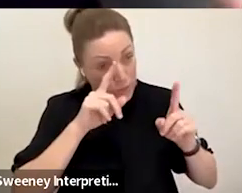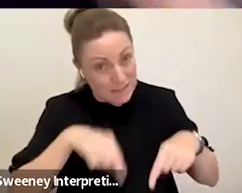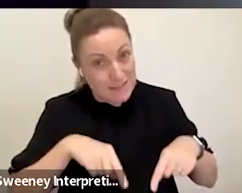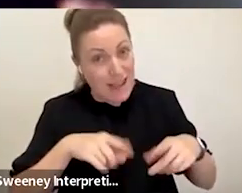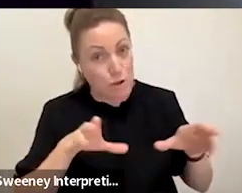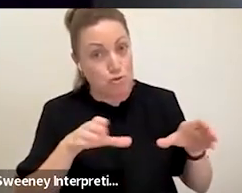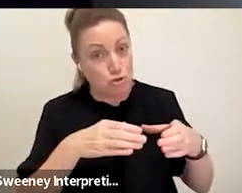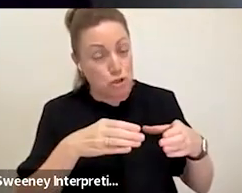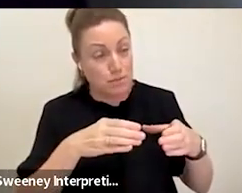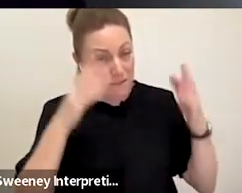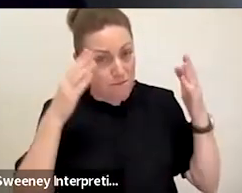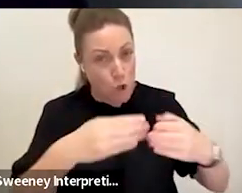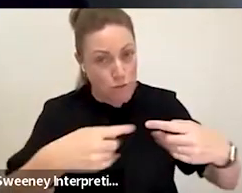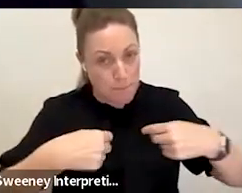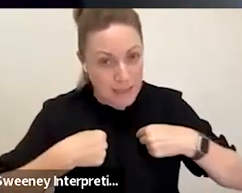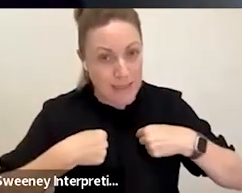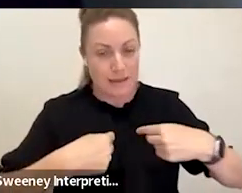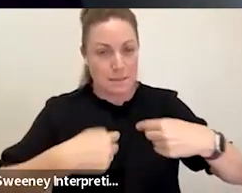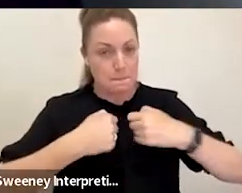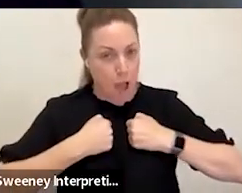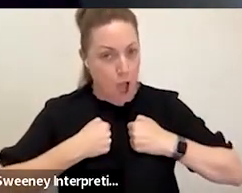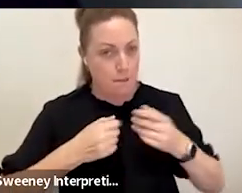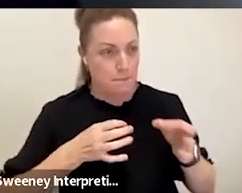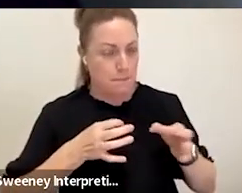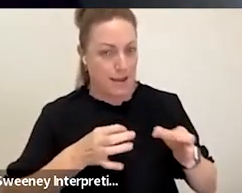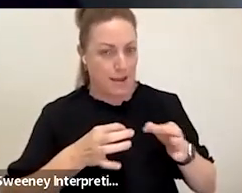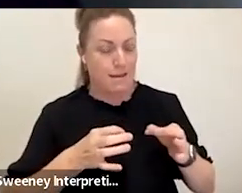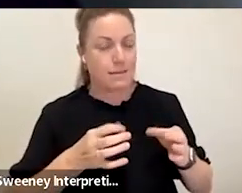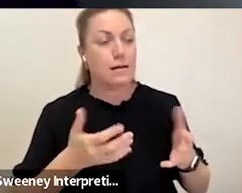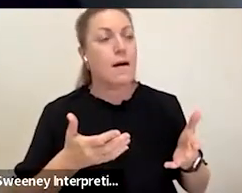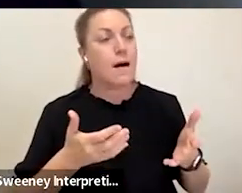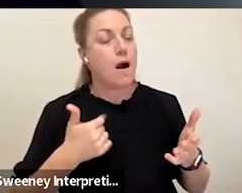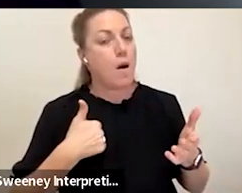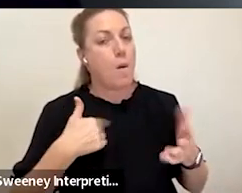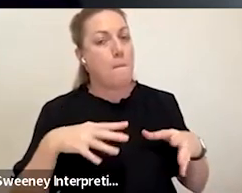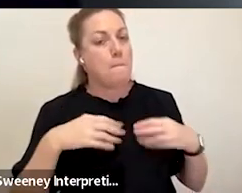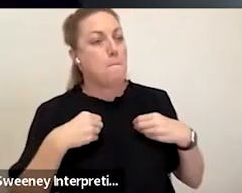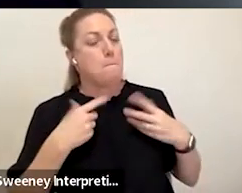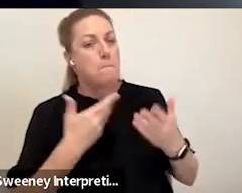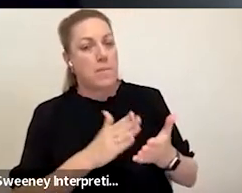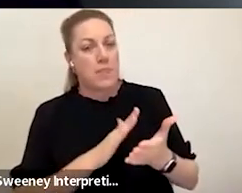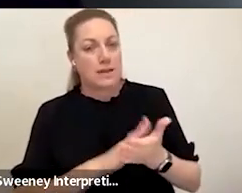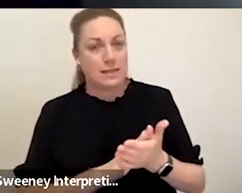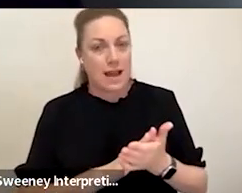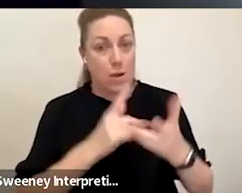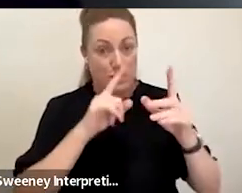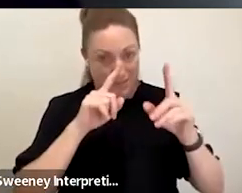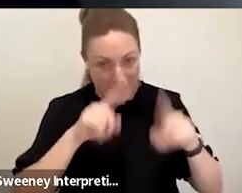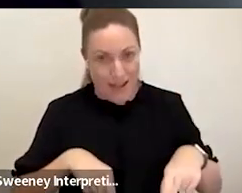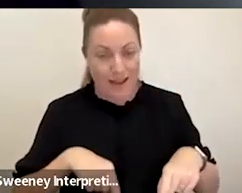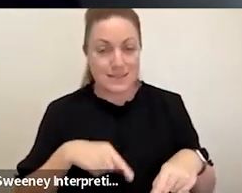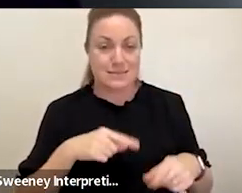me getting my plan? And so that's how PSEP Connects Hunter started.